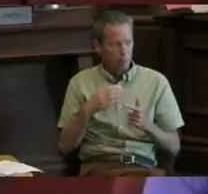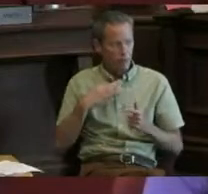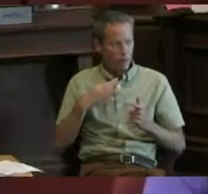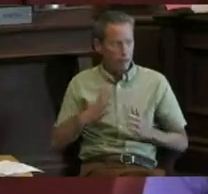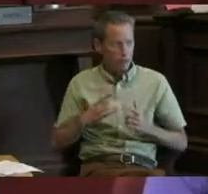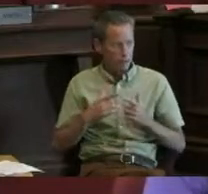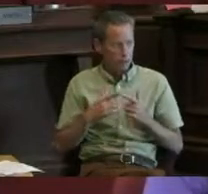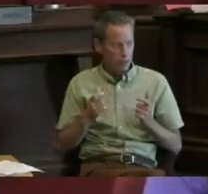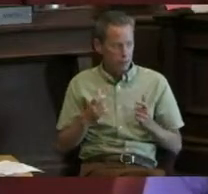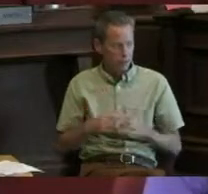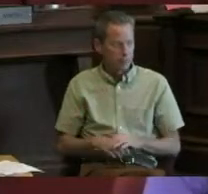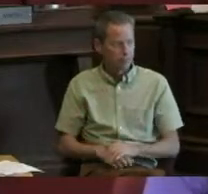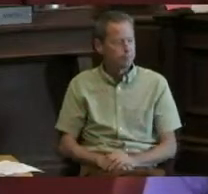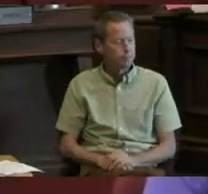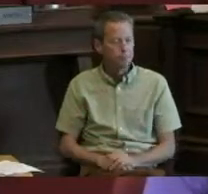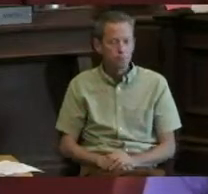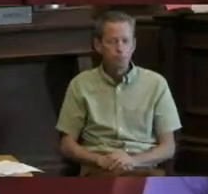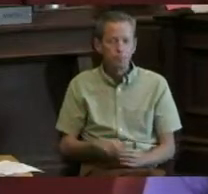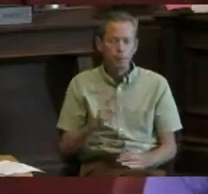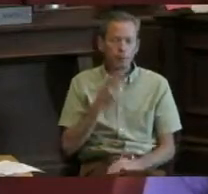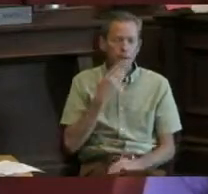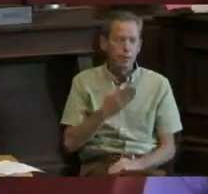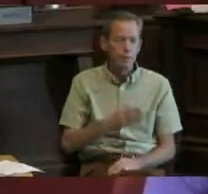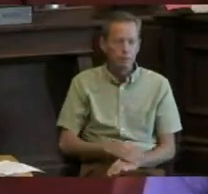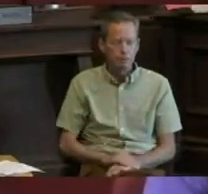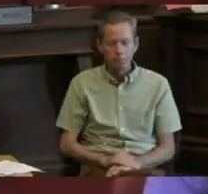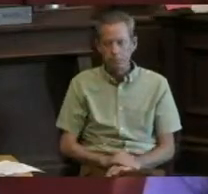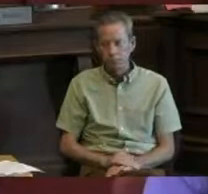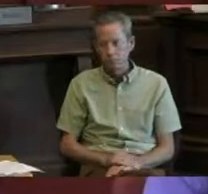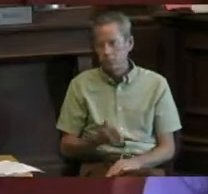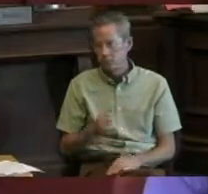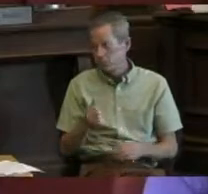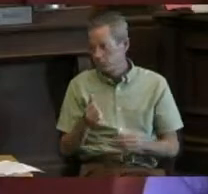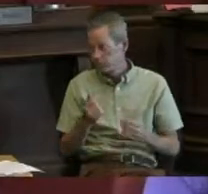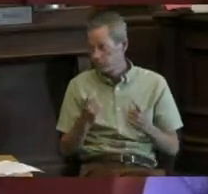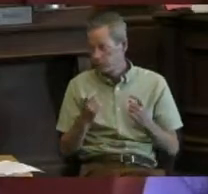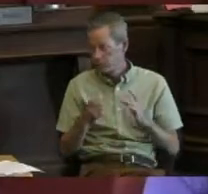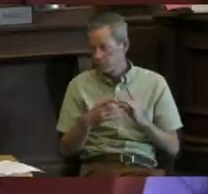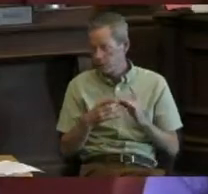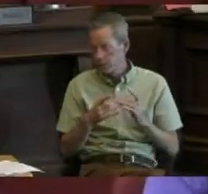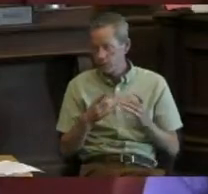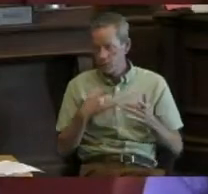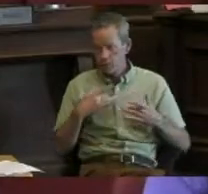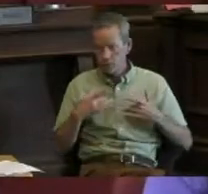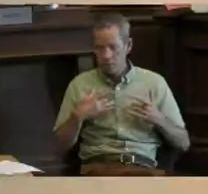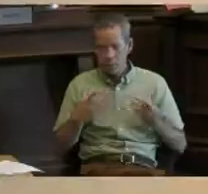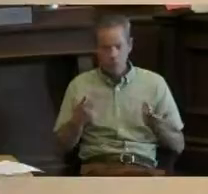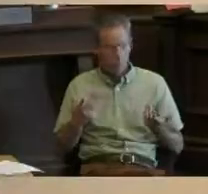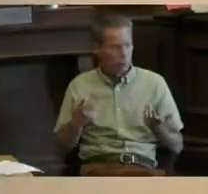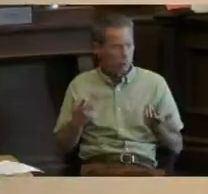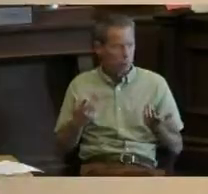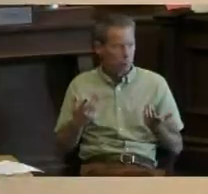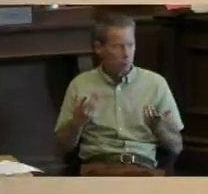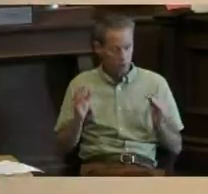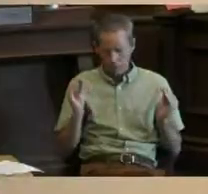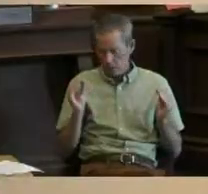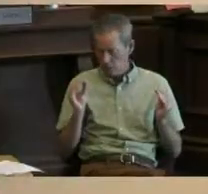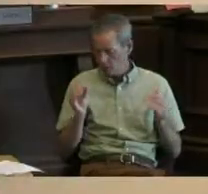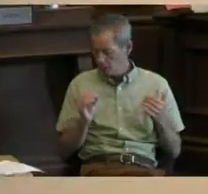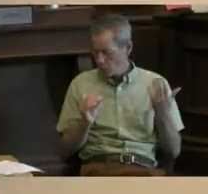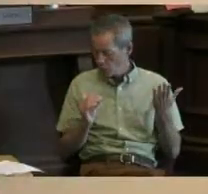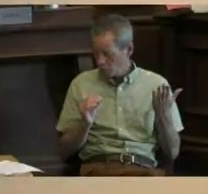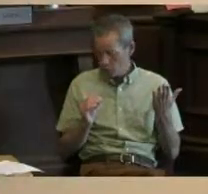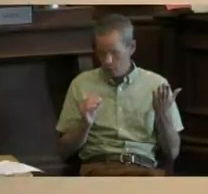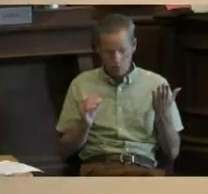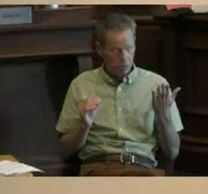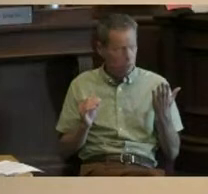and stuff like that. Okay, thanks. Any other questions, comments, or concerns? Seeing none, I need a motion